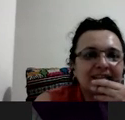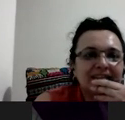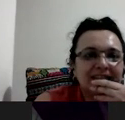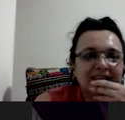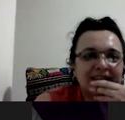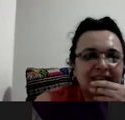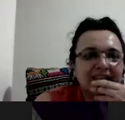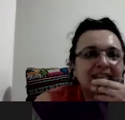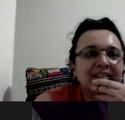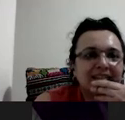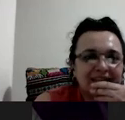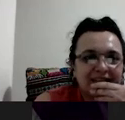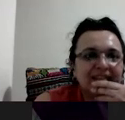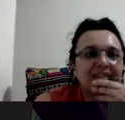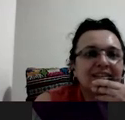city.